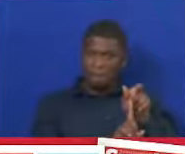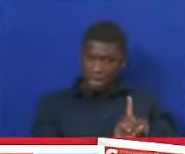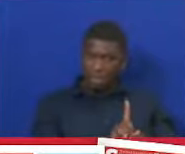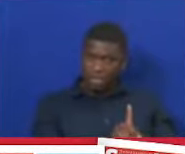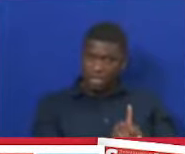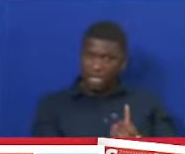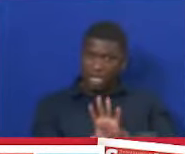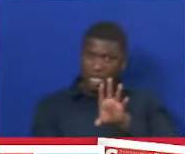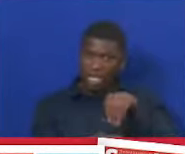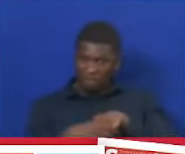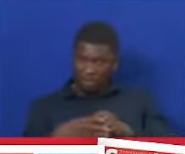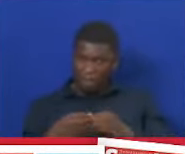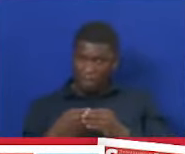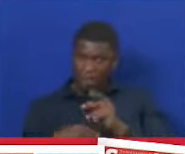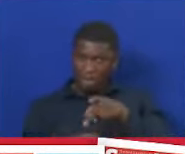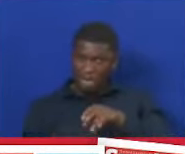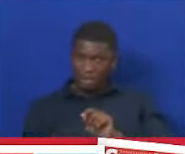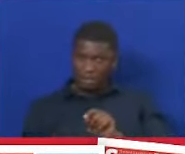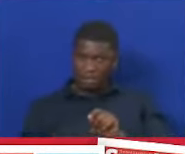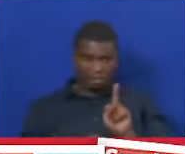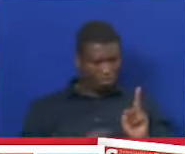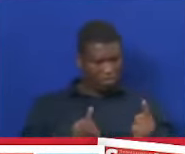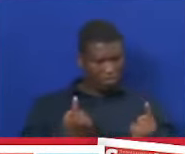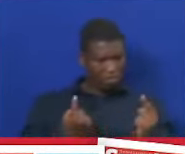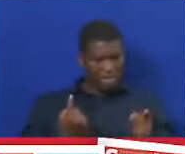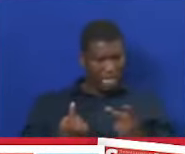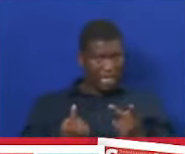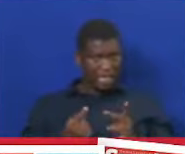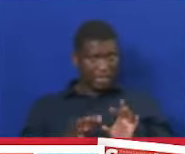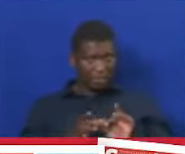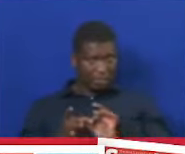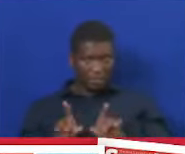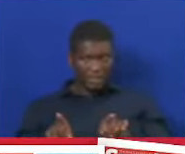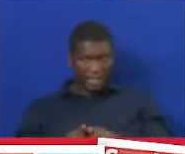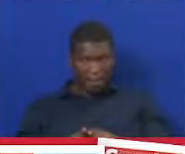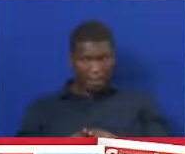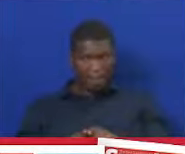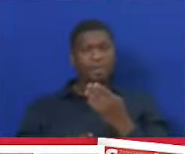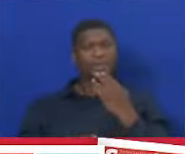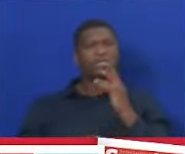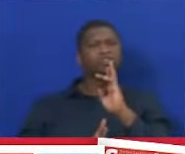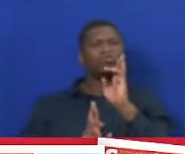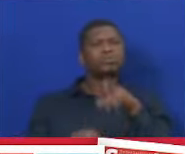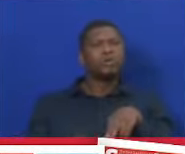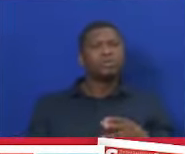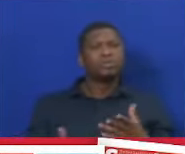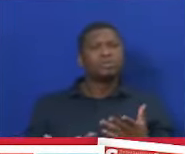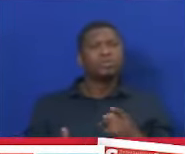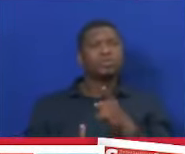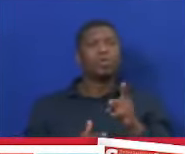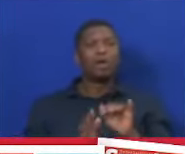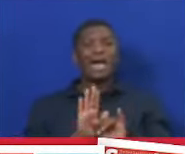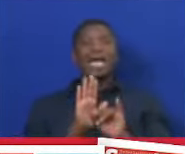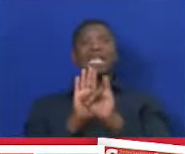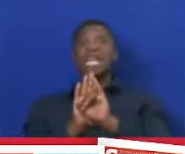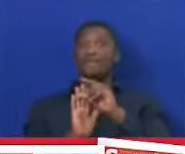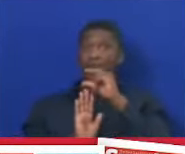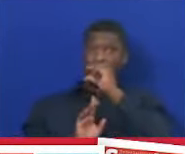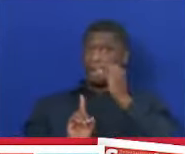PKTT. Kindly, please respond to this question without identifying the particular warrant officer.